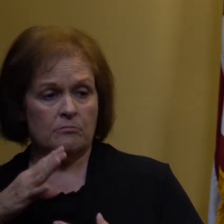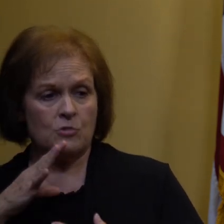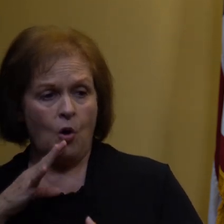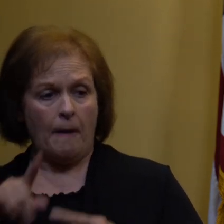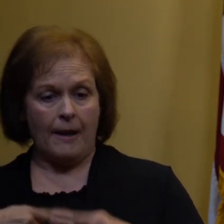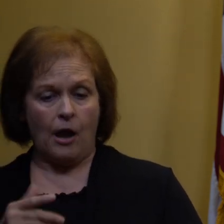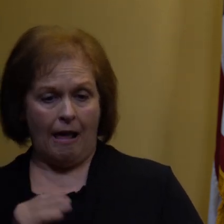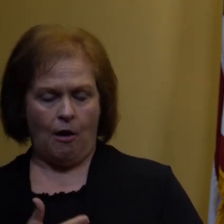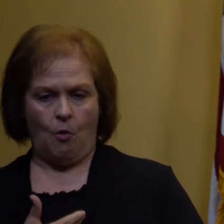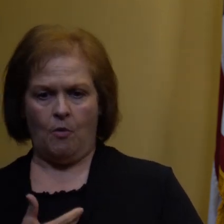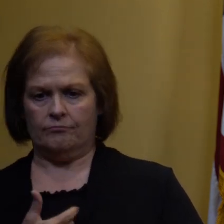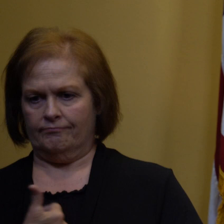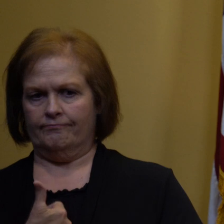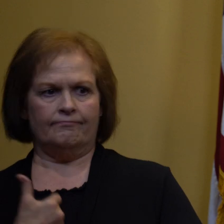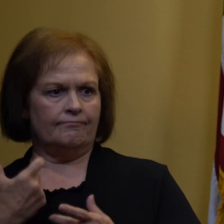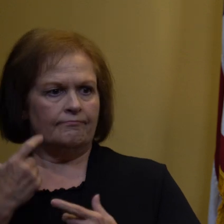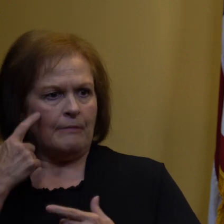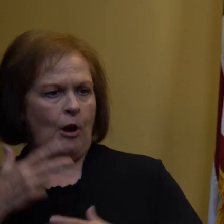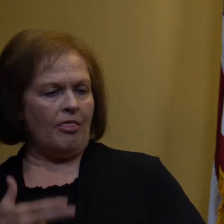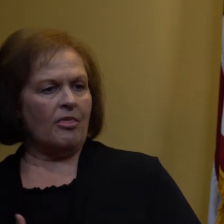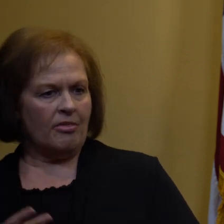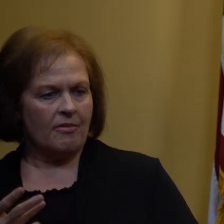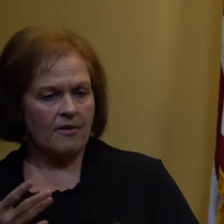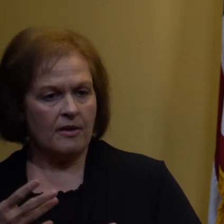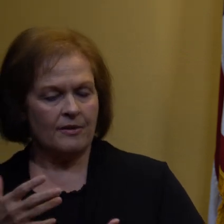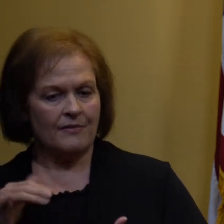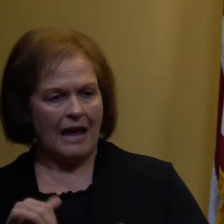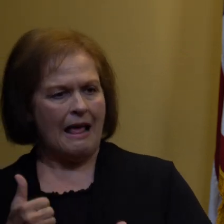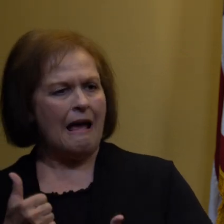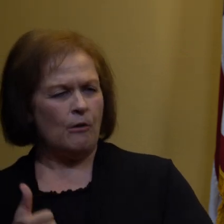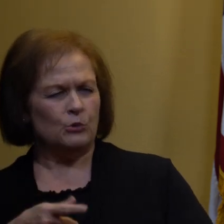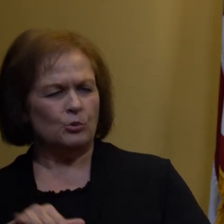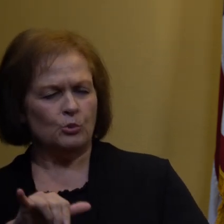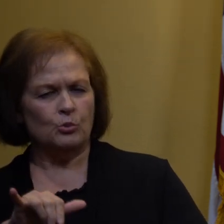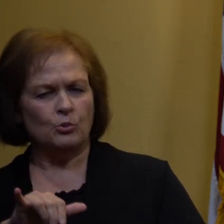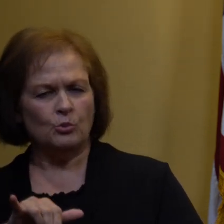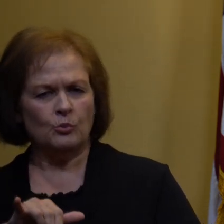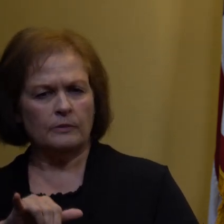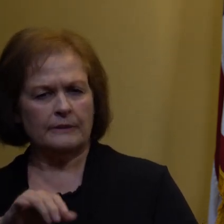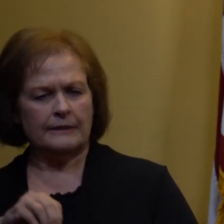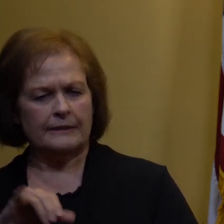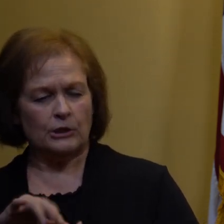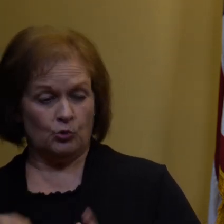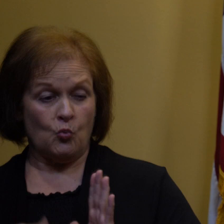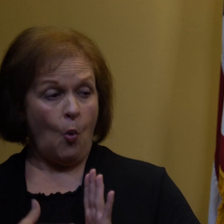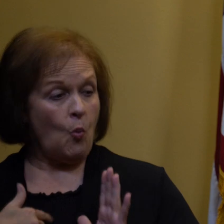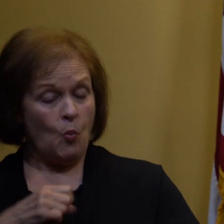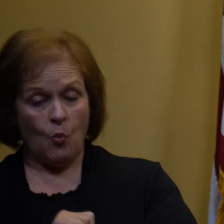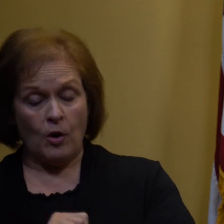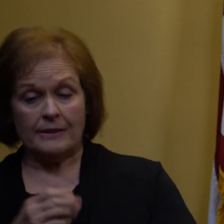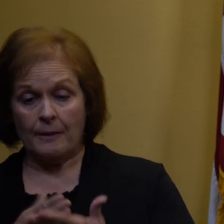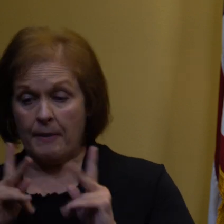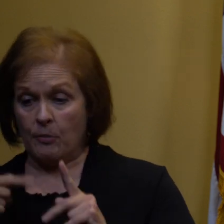our own mental health. And that's something that it helps you as well, especially in these roles, because sometimes the